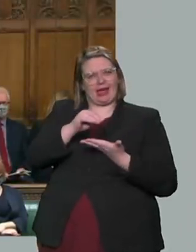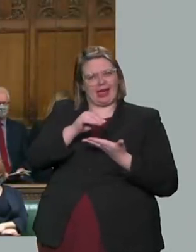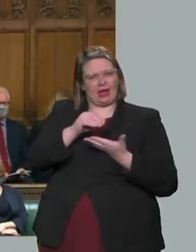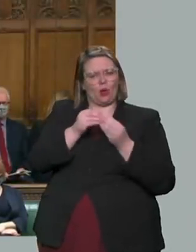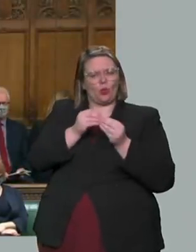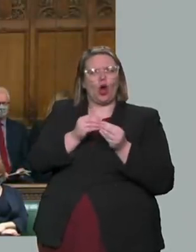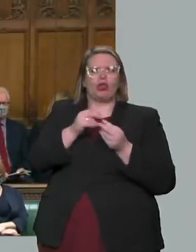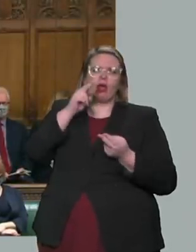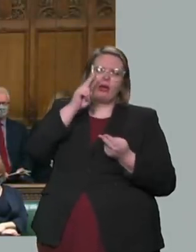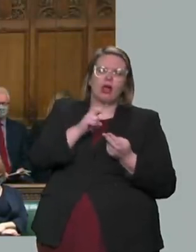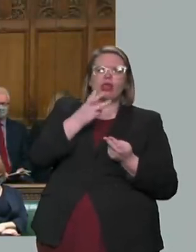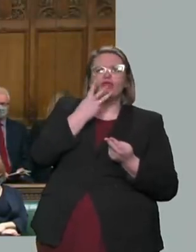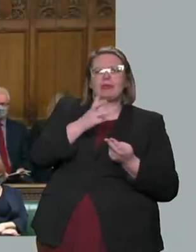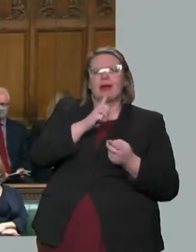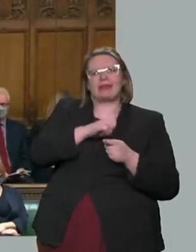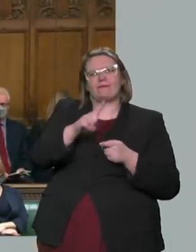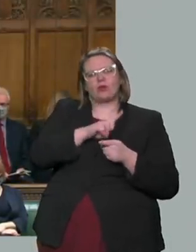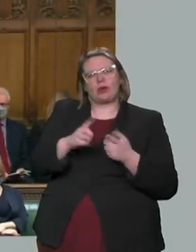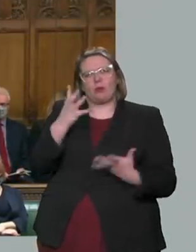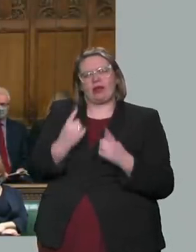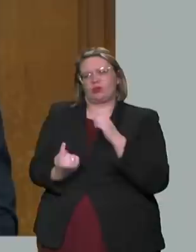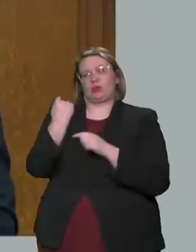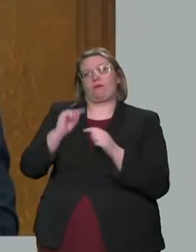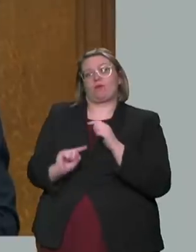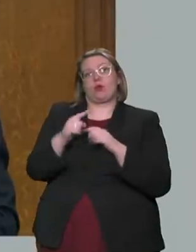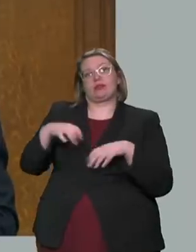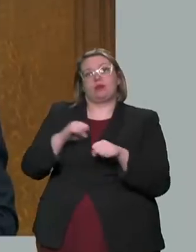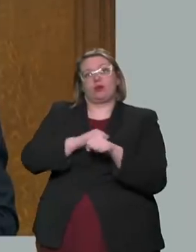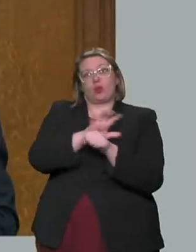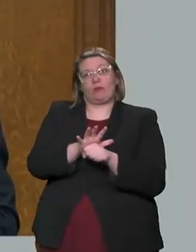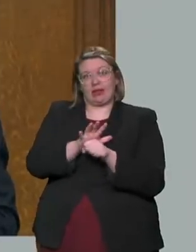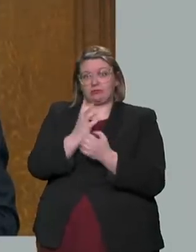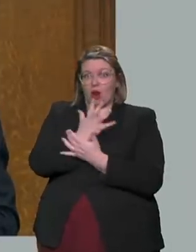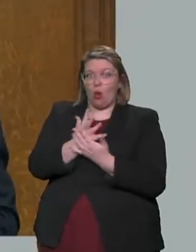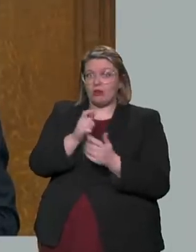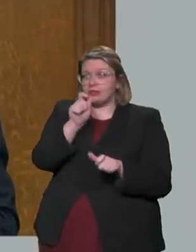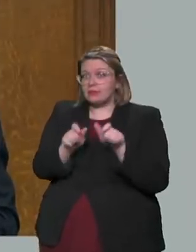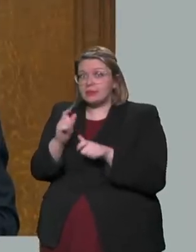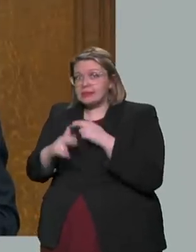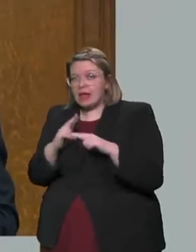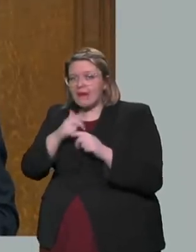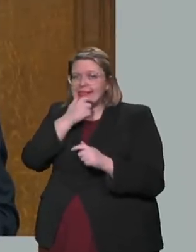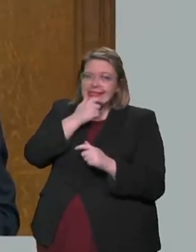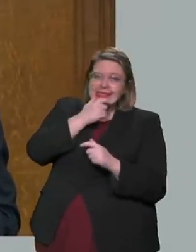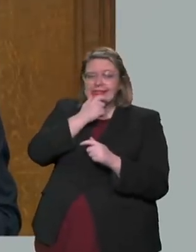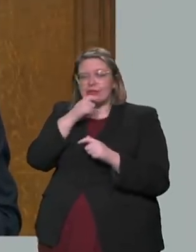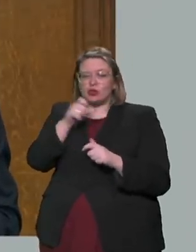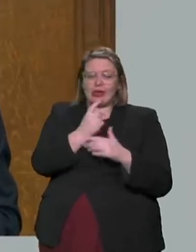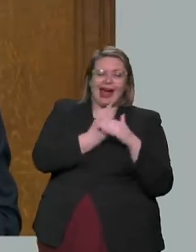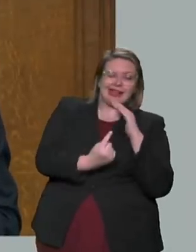of the pandemic, and millions of workers are being forced to choose between isolating and putting food on the table. In